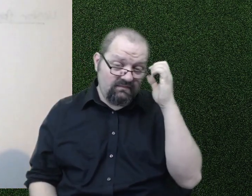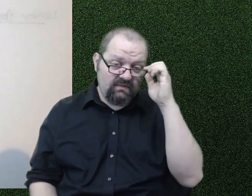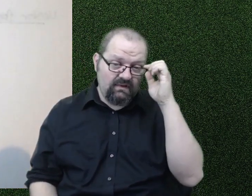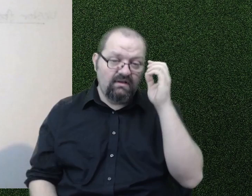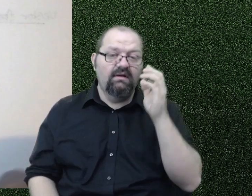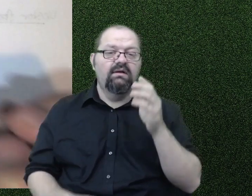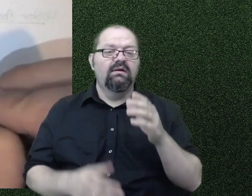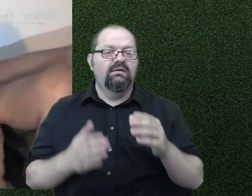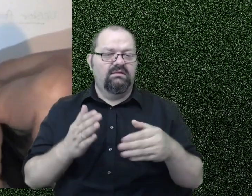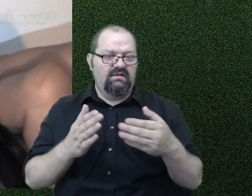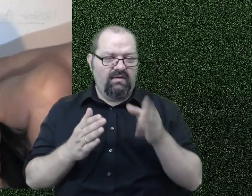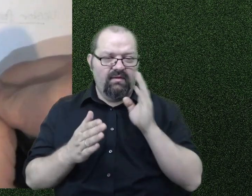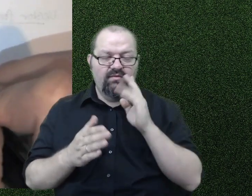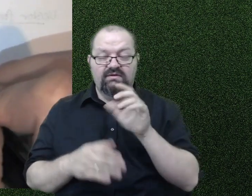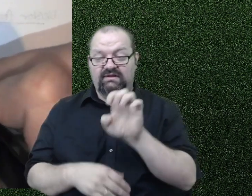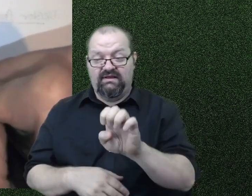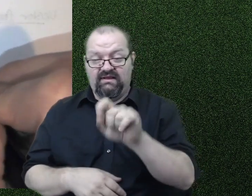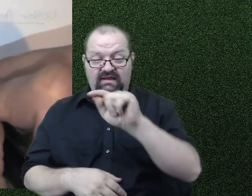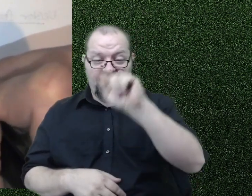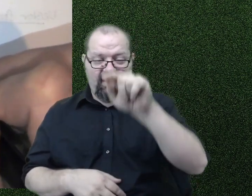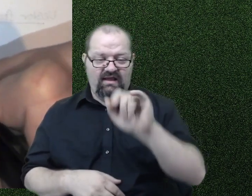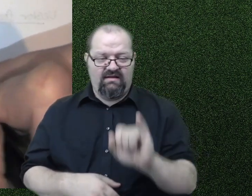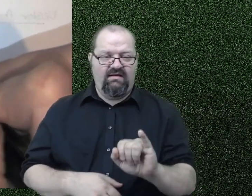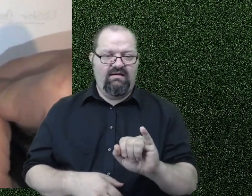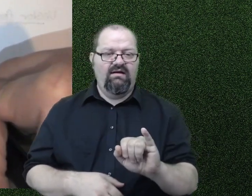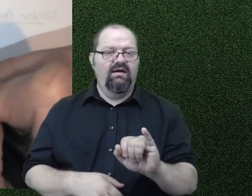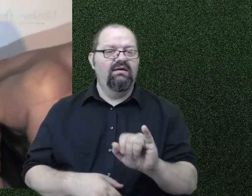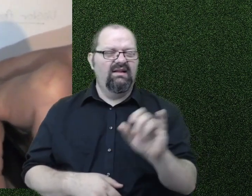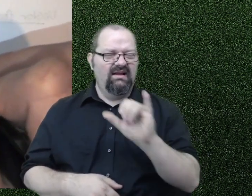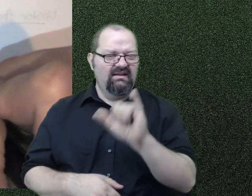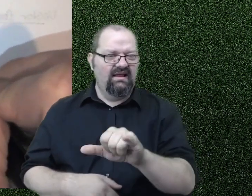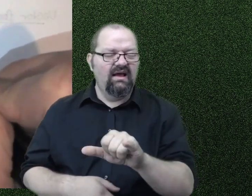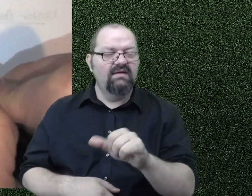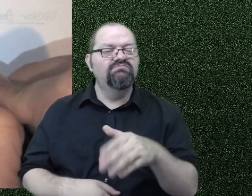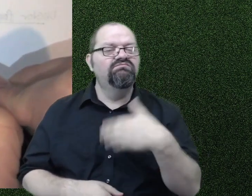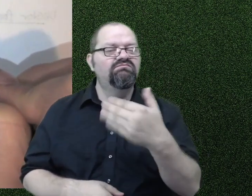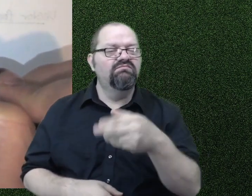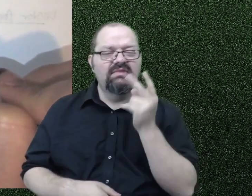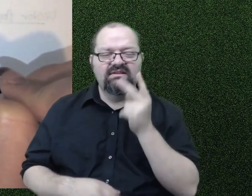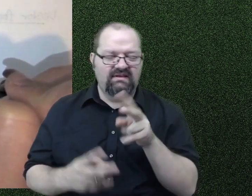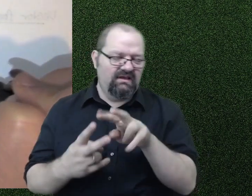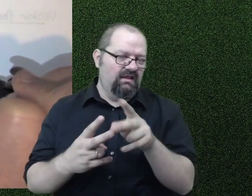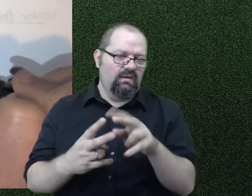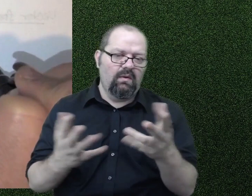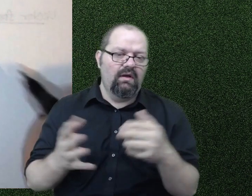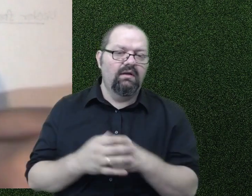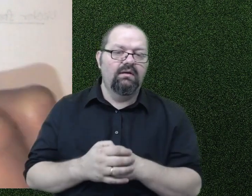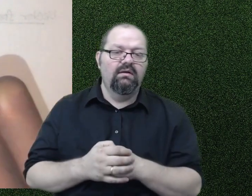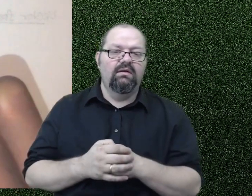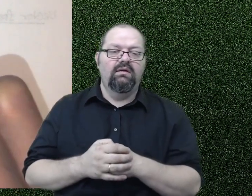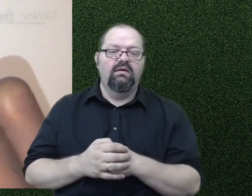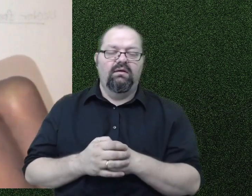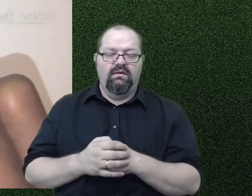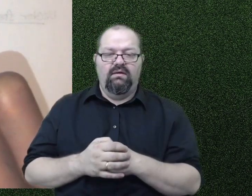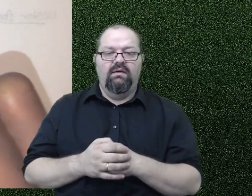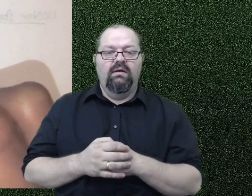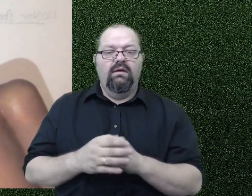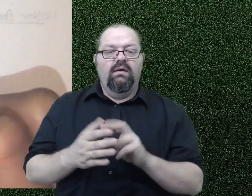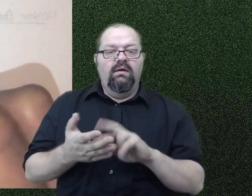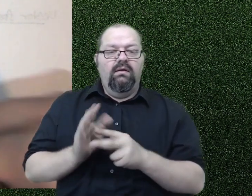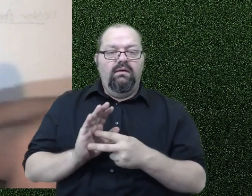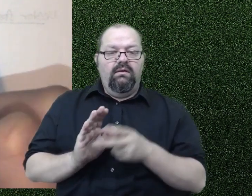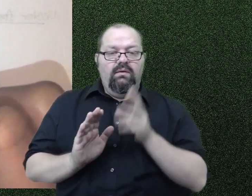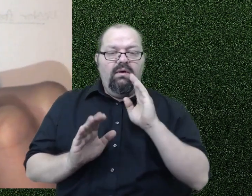I, and this is for I equals 1 through n. So you're going to have